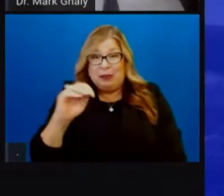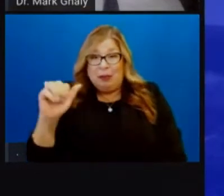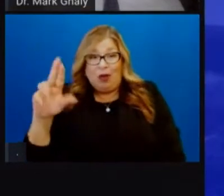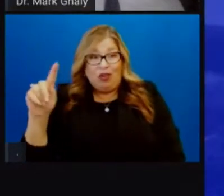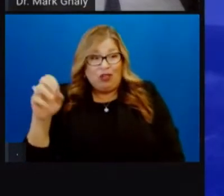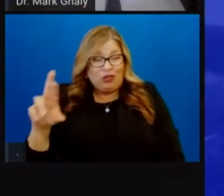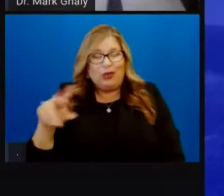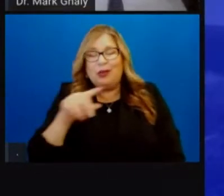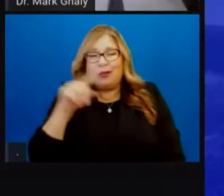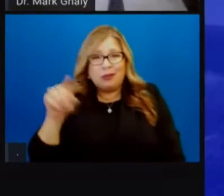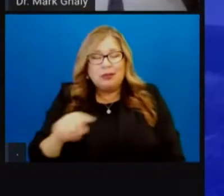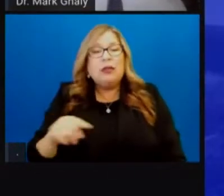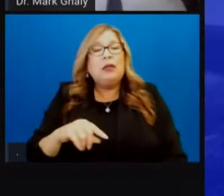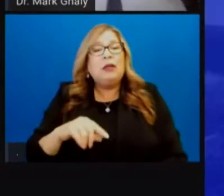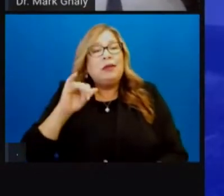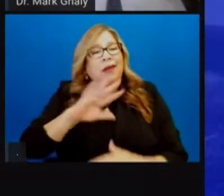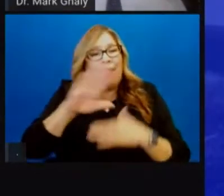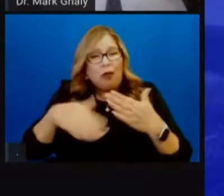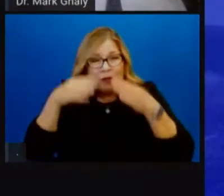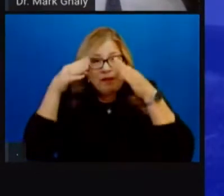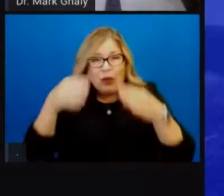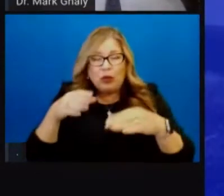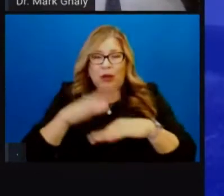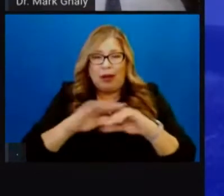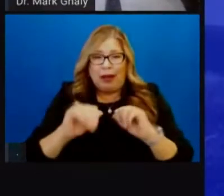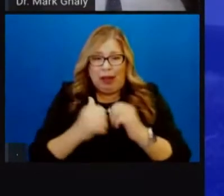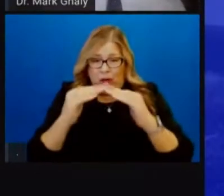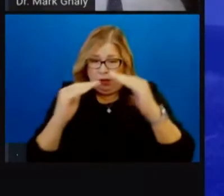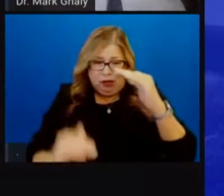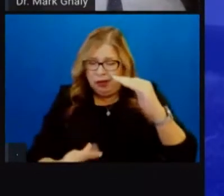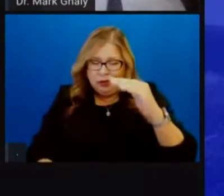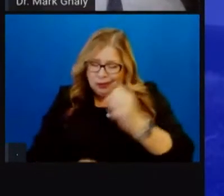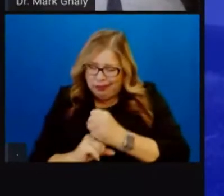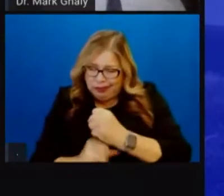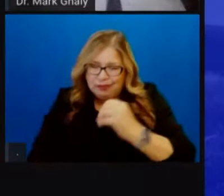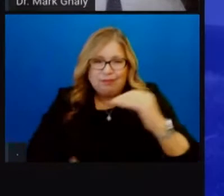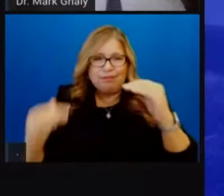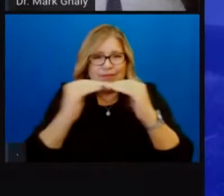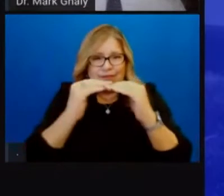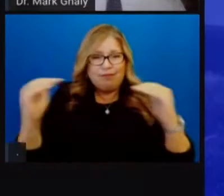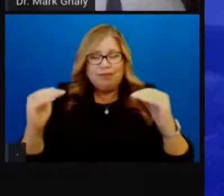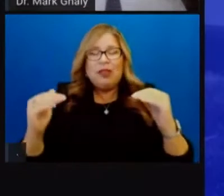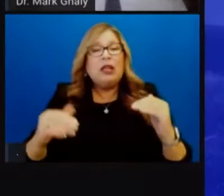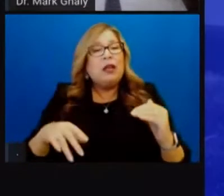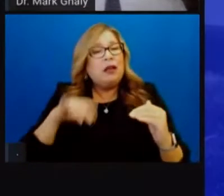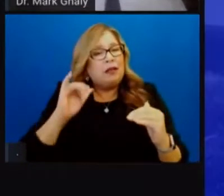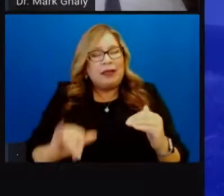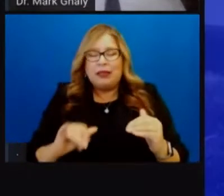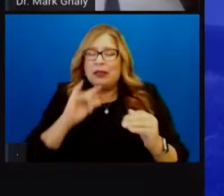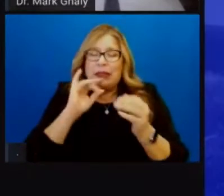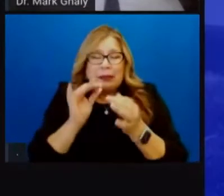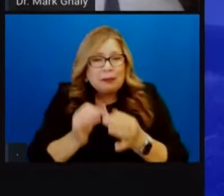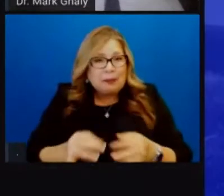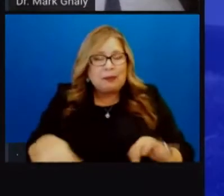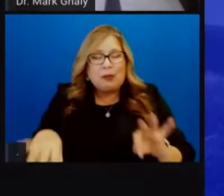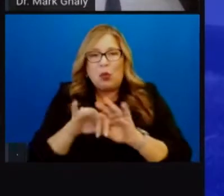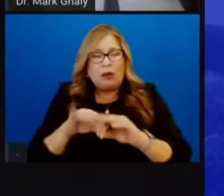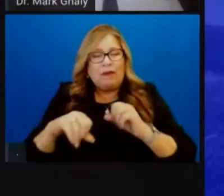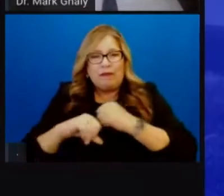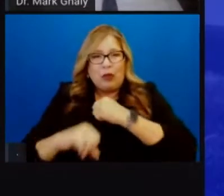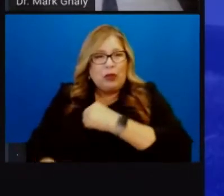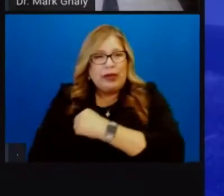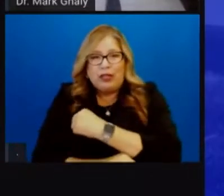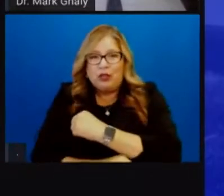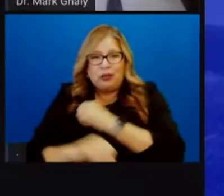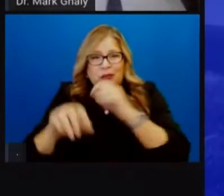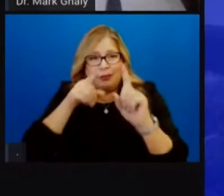all anchored in our focus on equity and addressing disparities. That's a leading foundation of what is at the